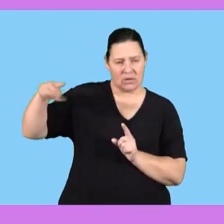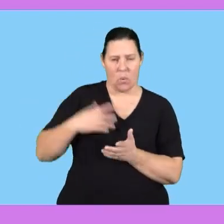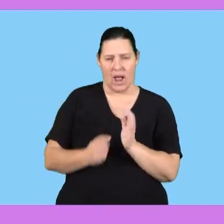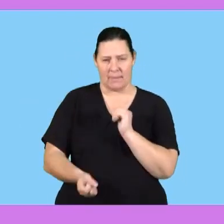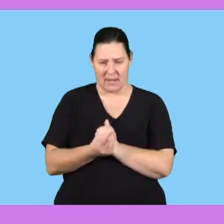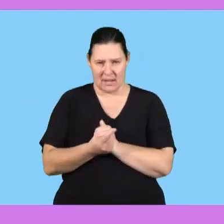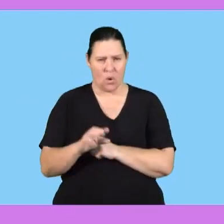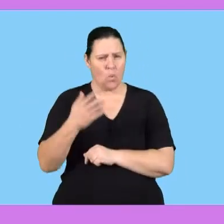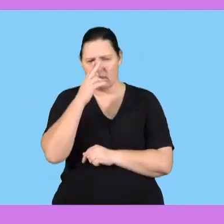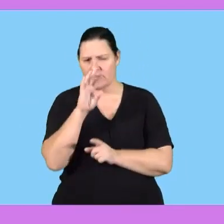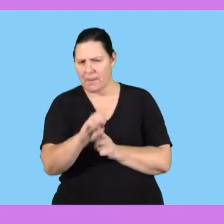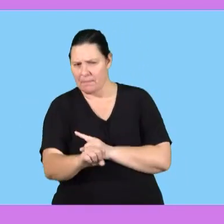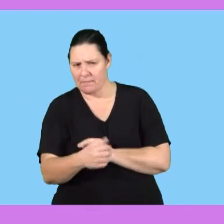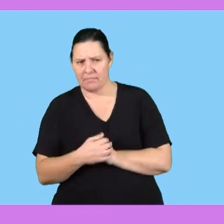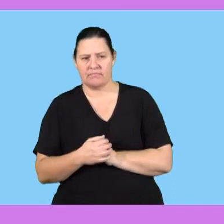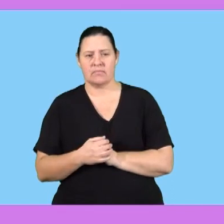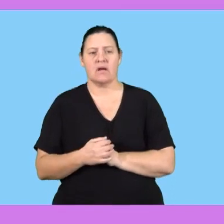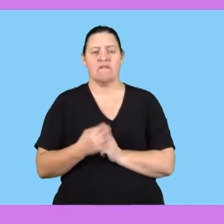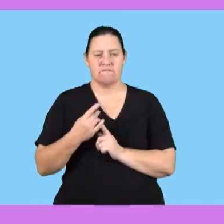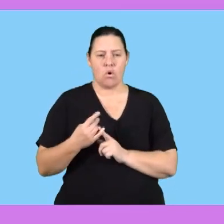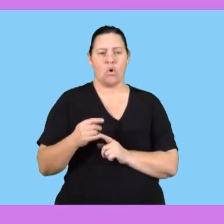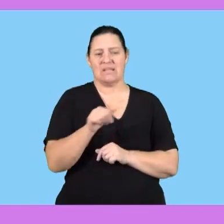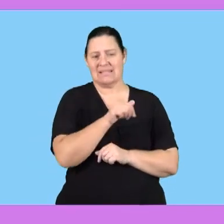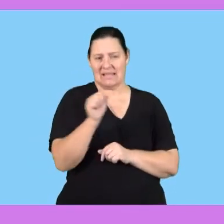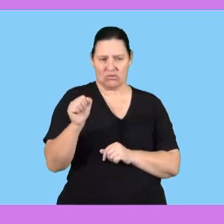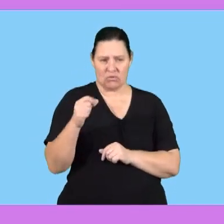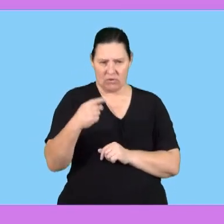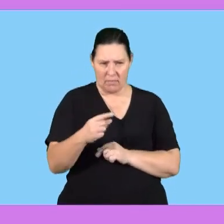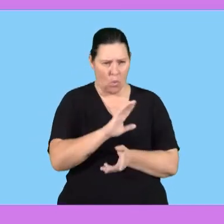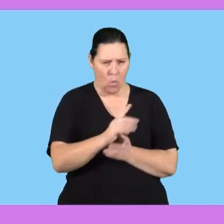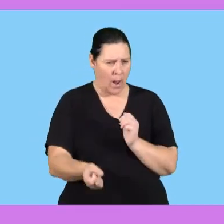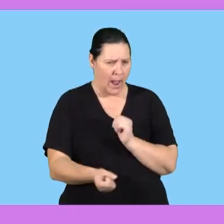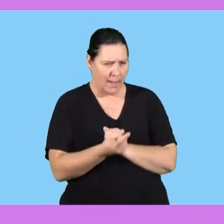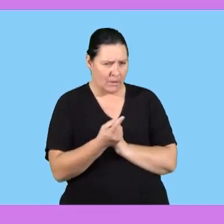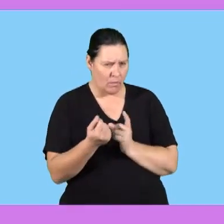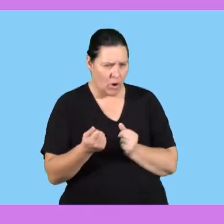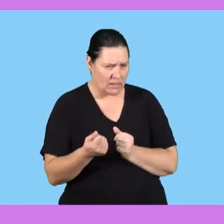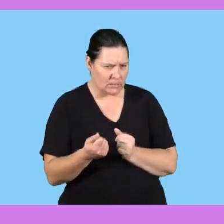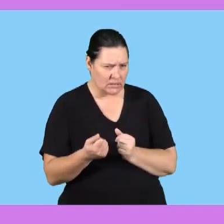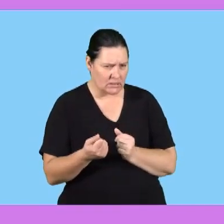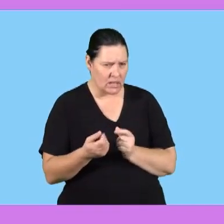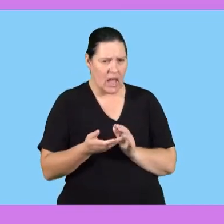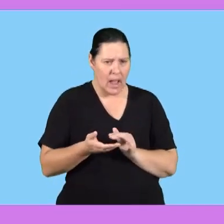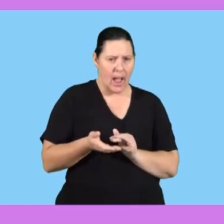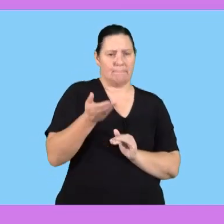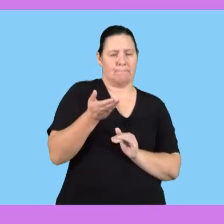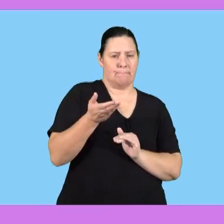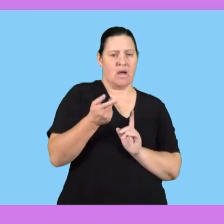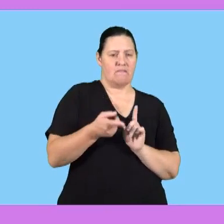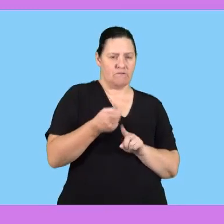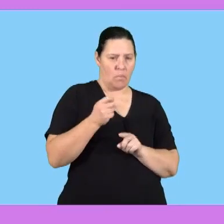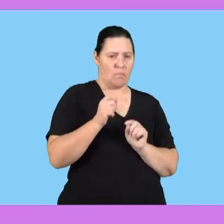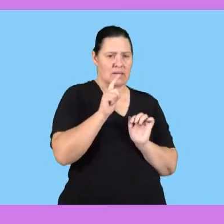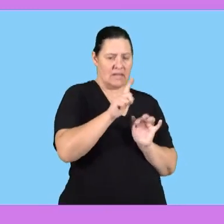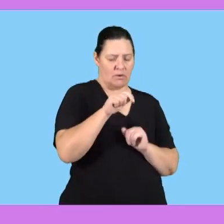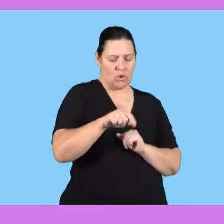what is happening, right? What do we note? So do you agree for the 600 gram, what happened to the price in that period? It increased, right? From